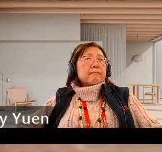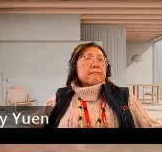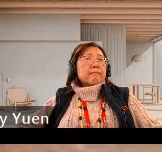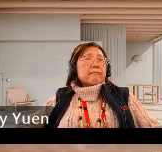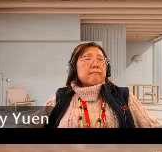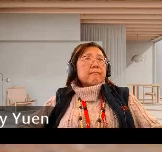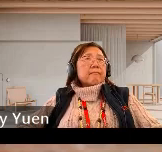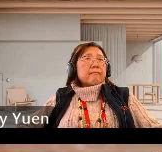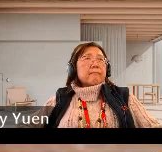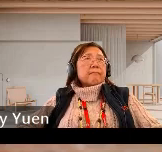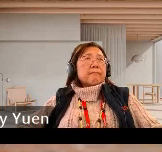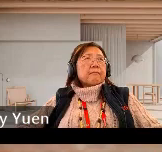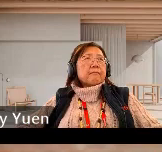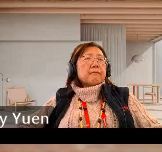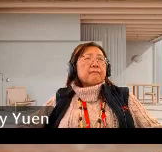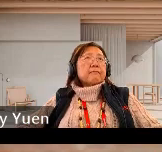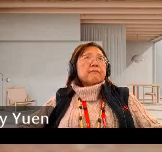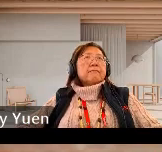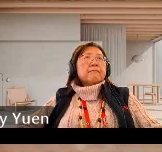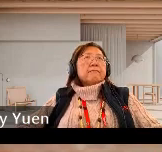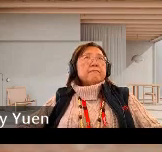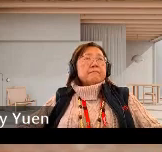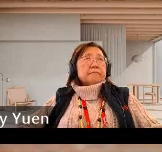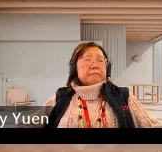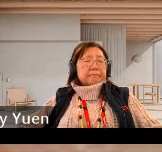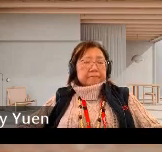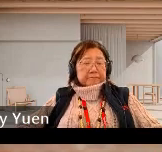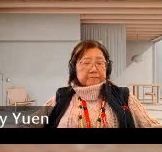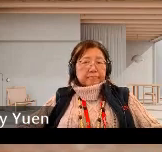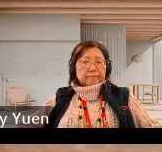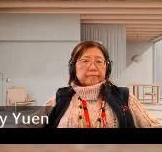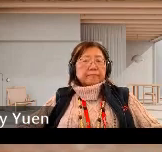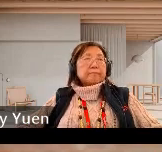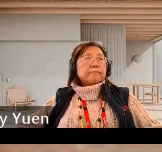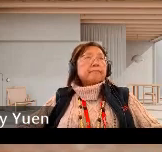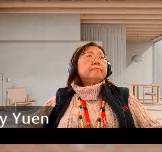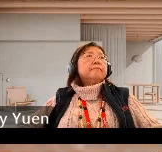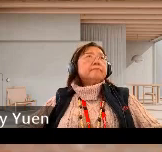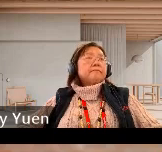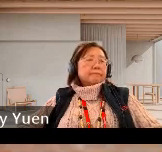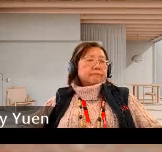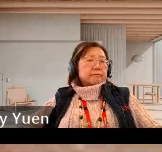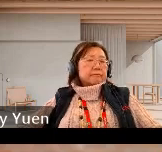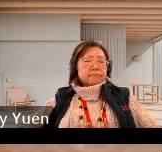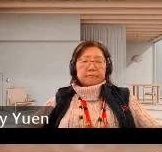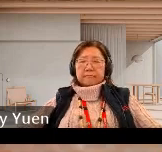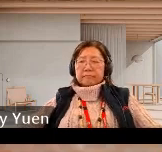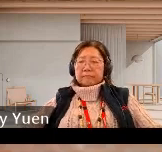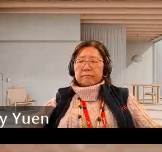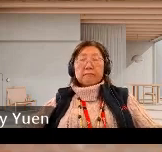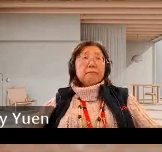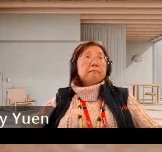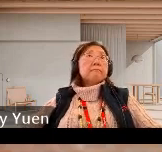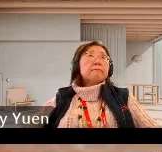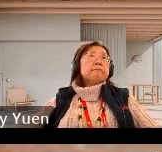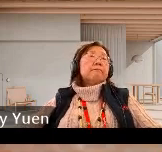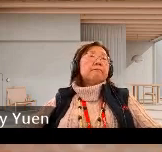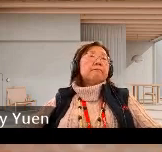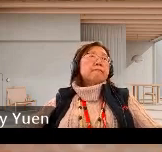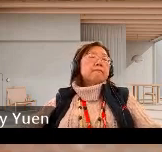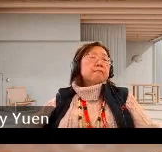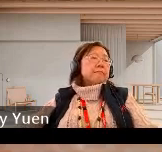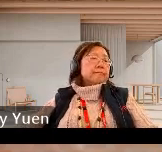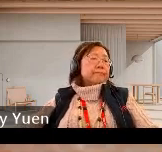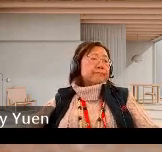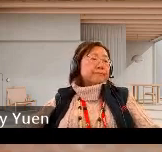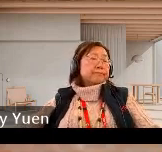by an occupational therapist. So I want to encourage people to think ahead, be proactive, and to sort of bring occupational therapists in at the very